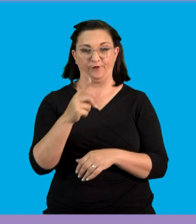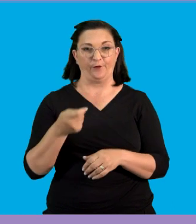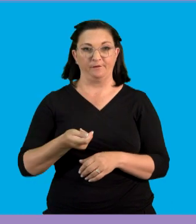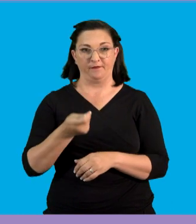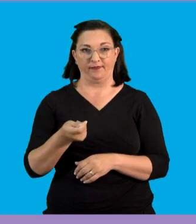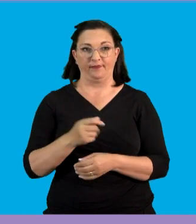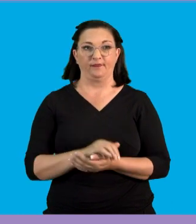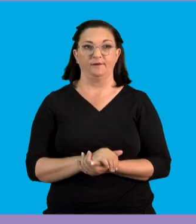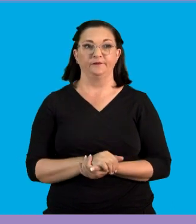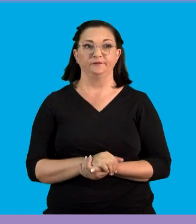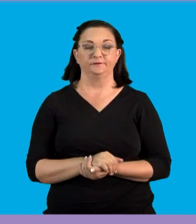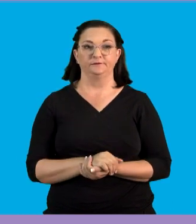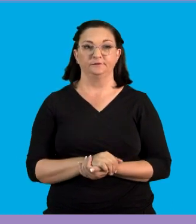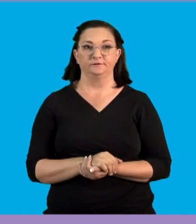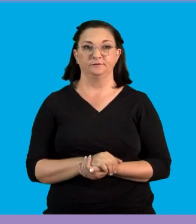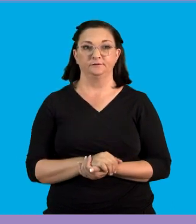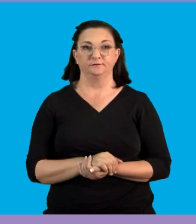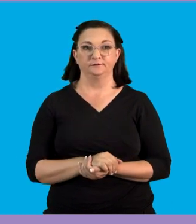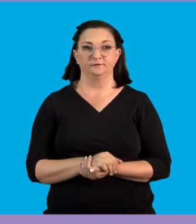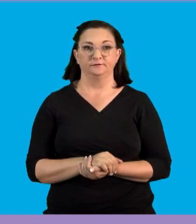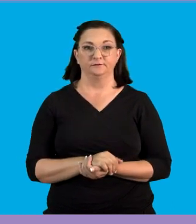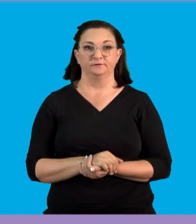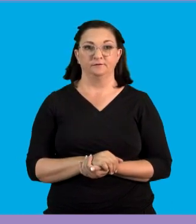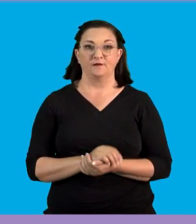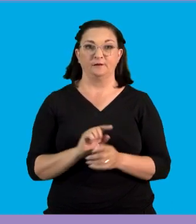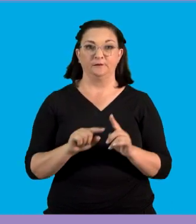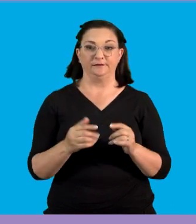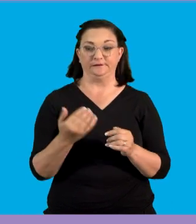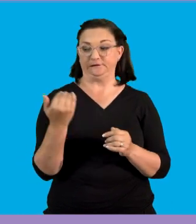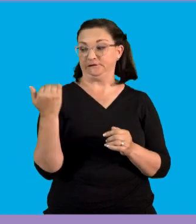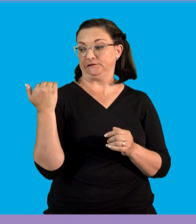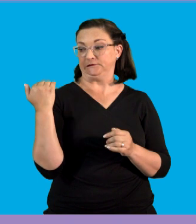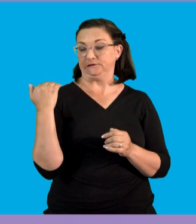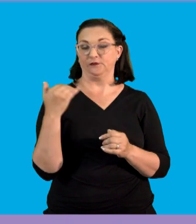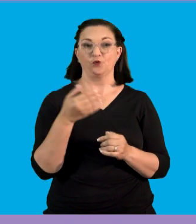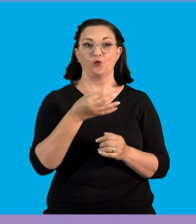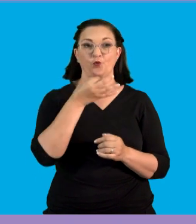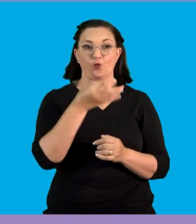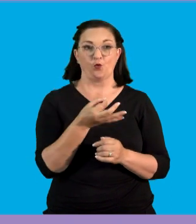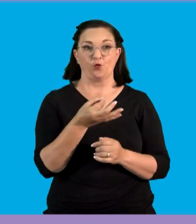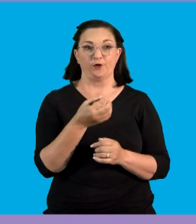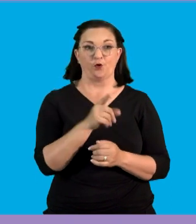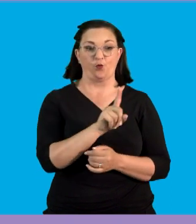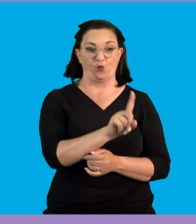make 1 pan. The latest order used 1